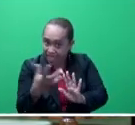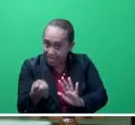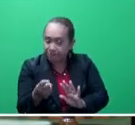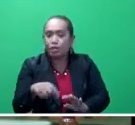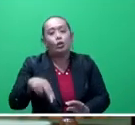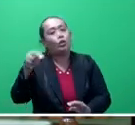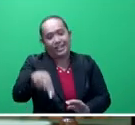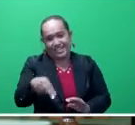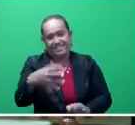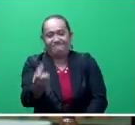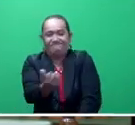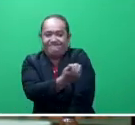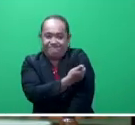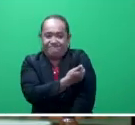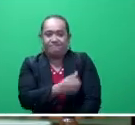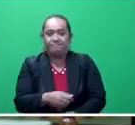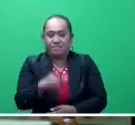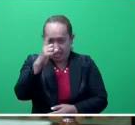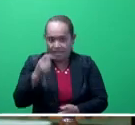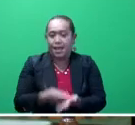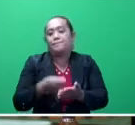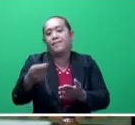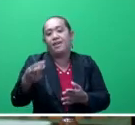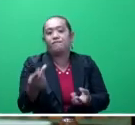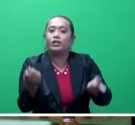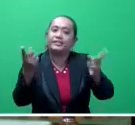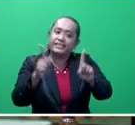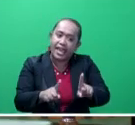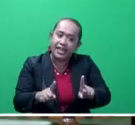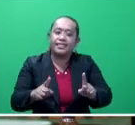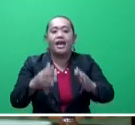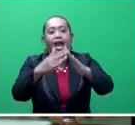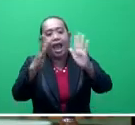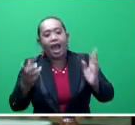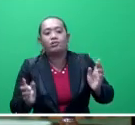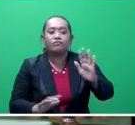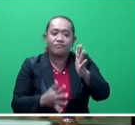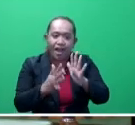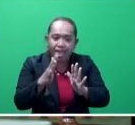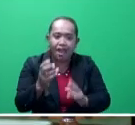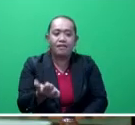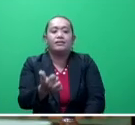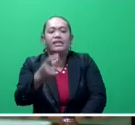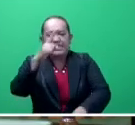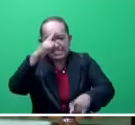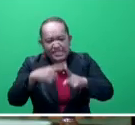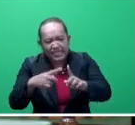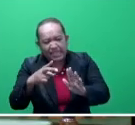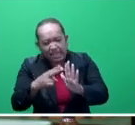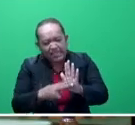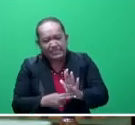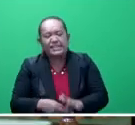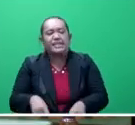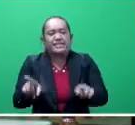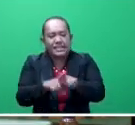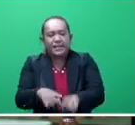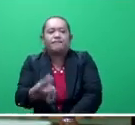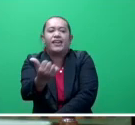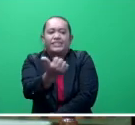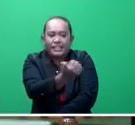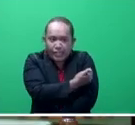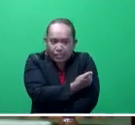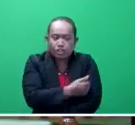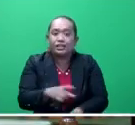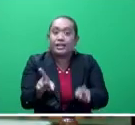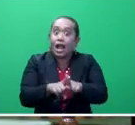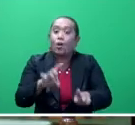death, fire, house fires and sickness, and vaccination, Mr. Speaker, sir, is in fact a requirement of the insurance